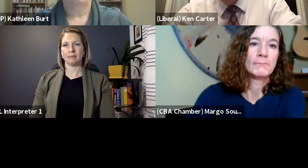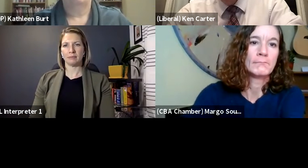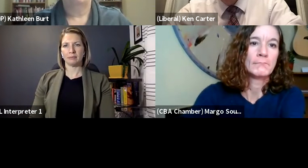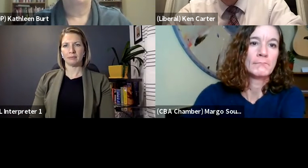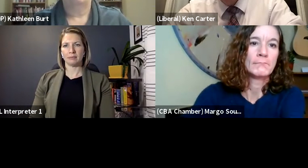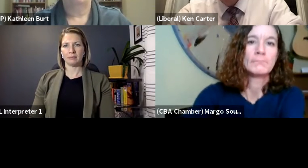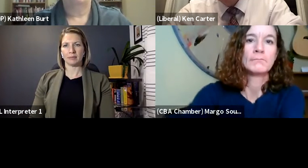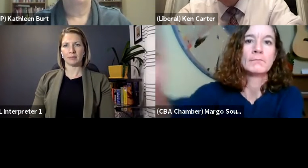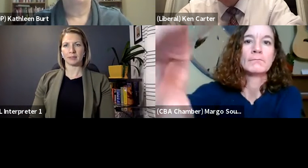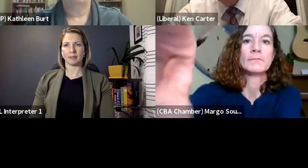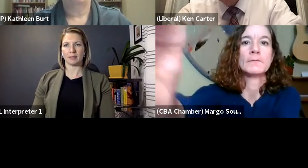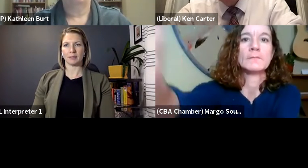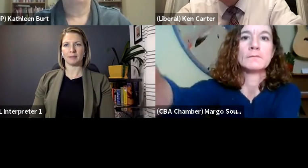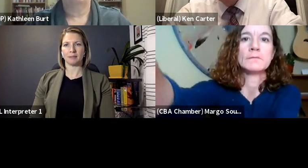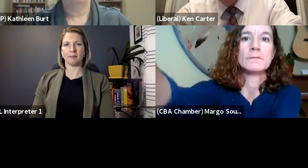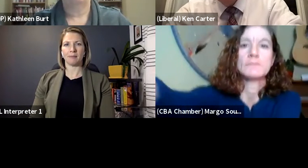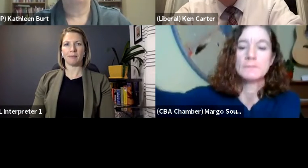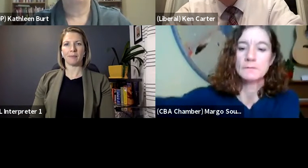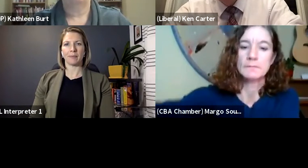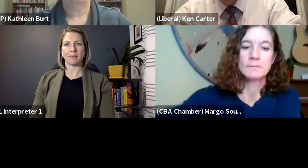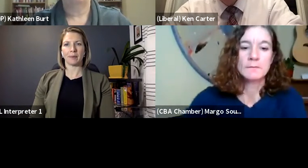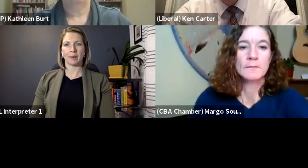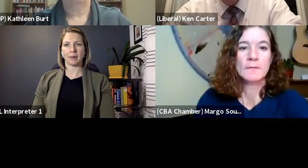If you can speak directly into the microphone.